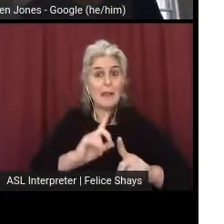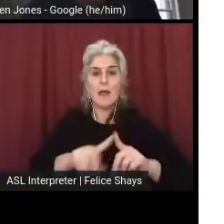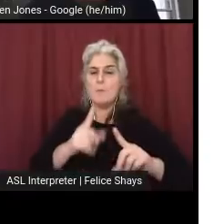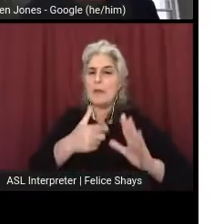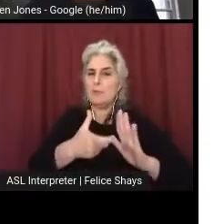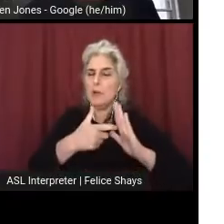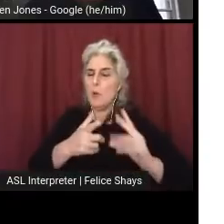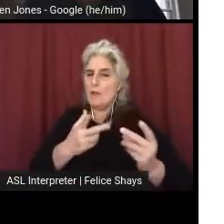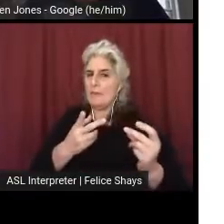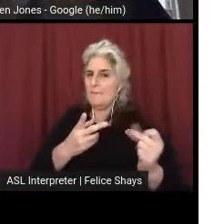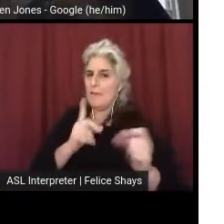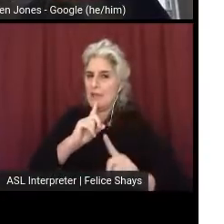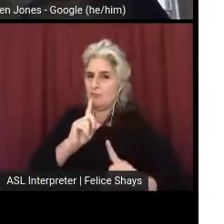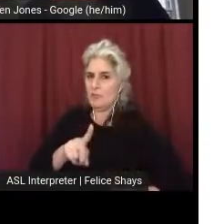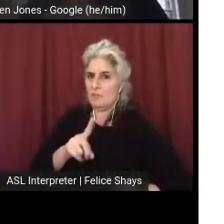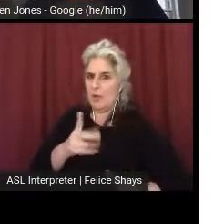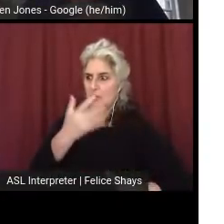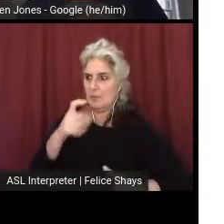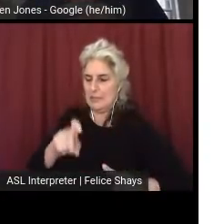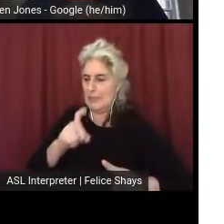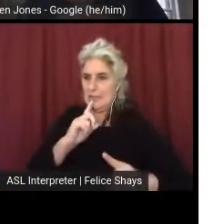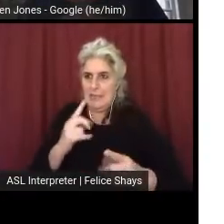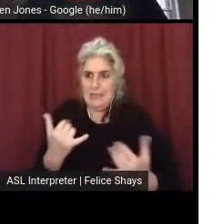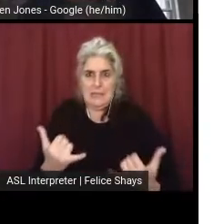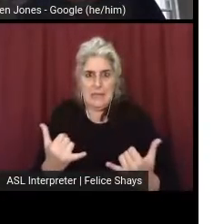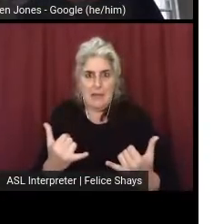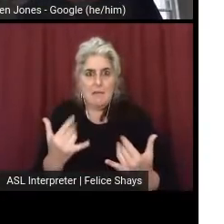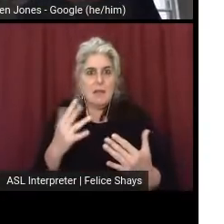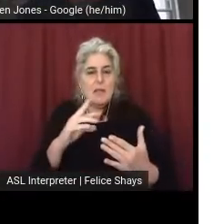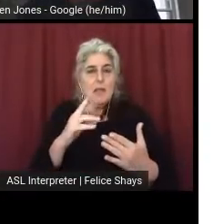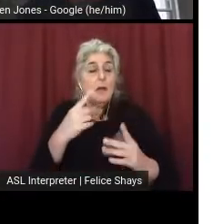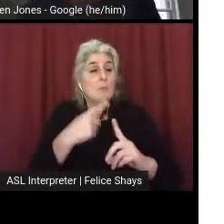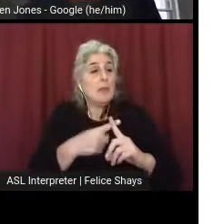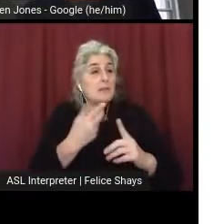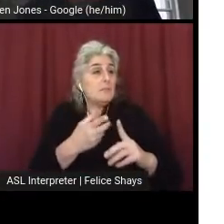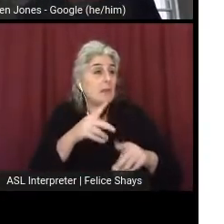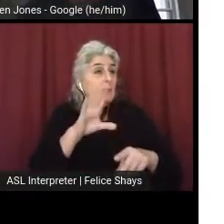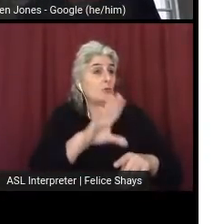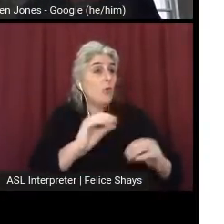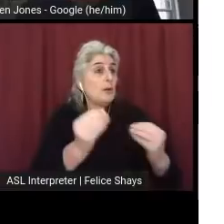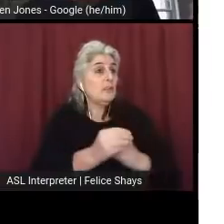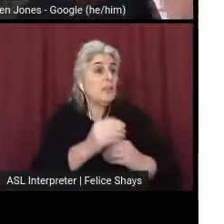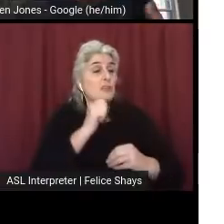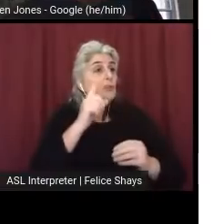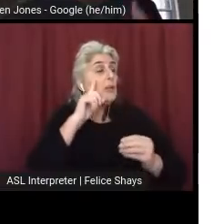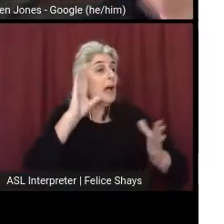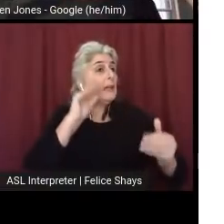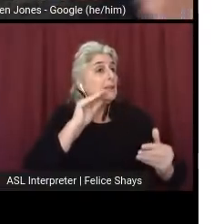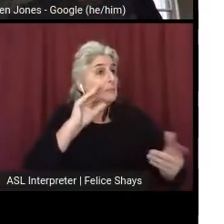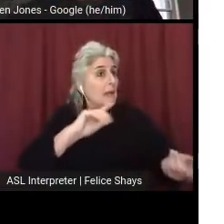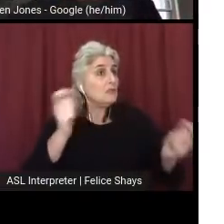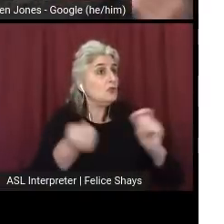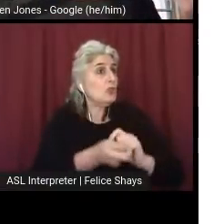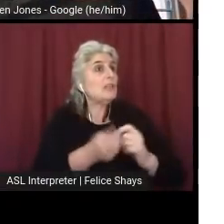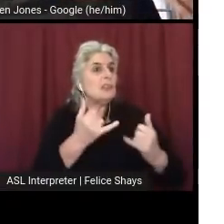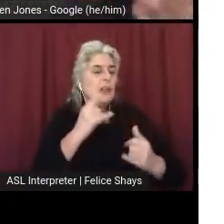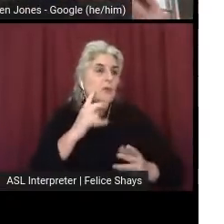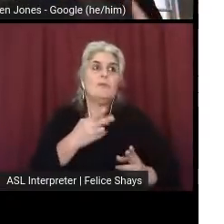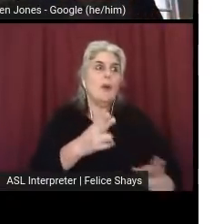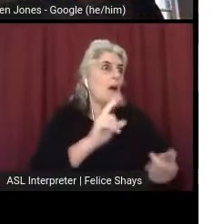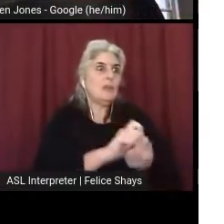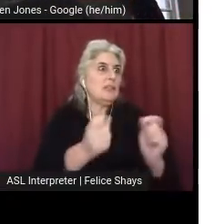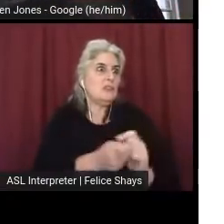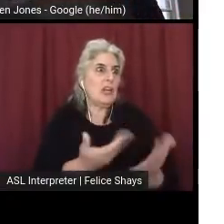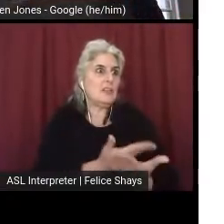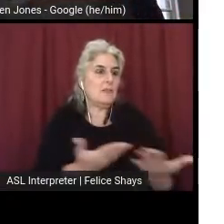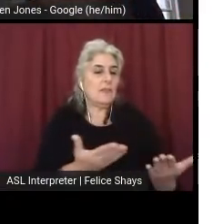rapid response and a change of your organization in a way that maybe you have not been anticipating. Step change starts to be more interesting. You